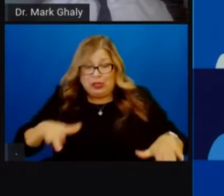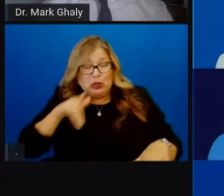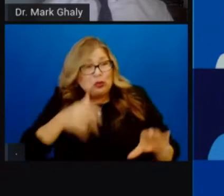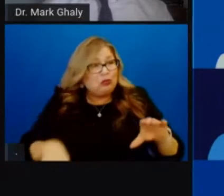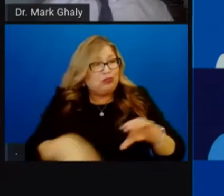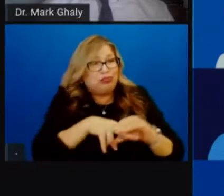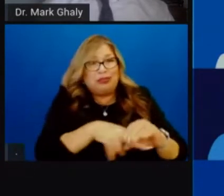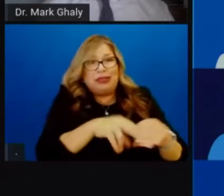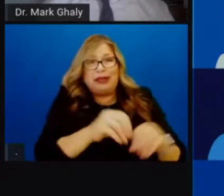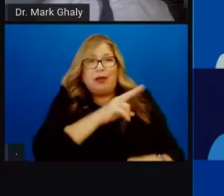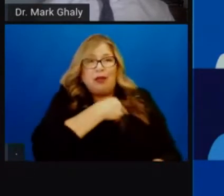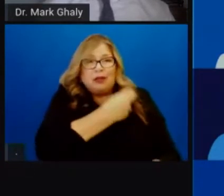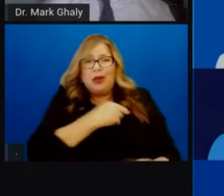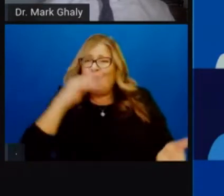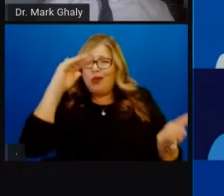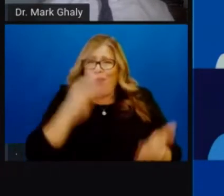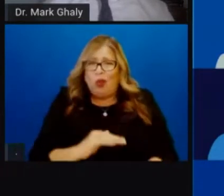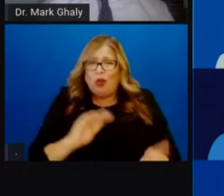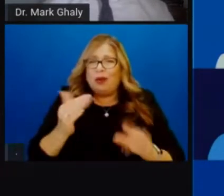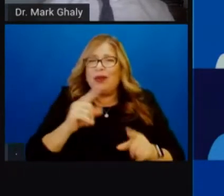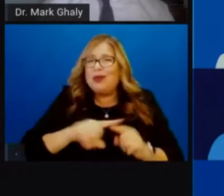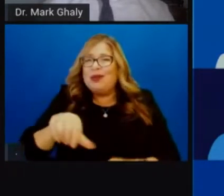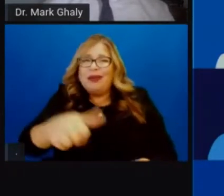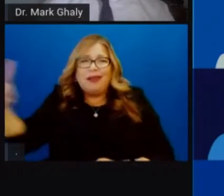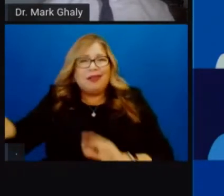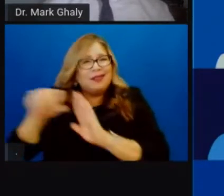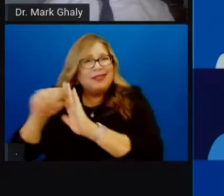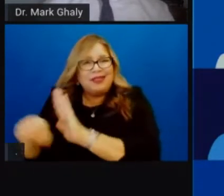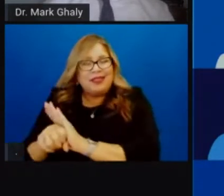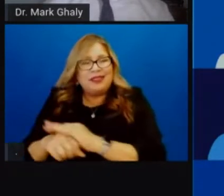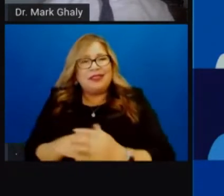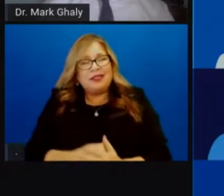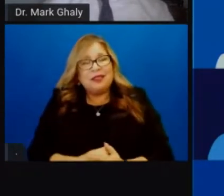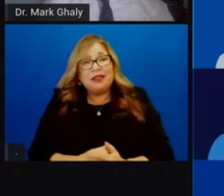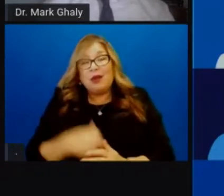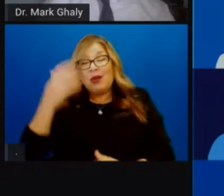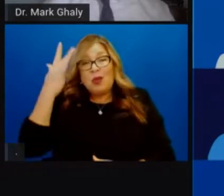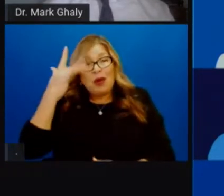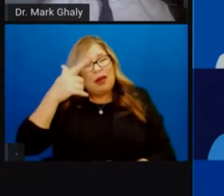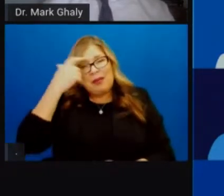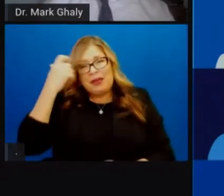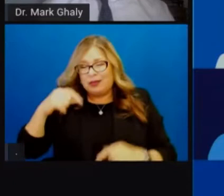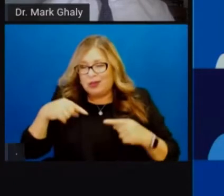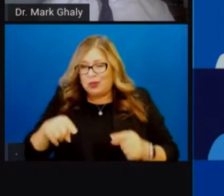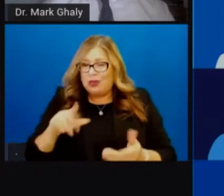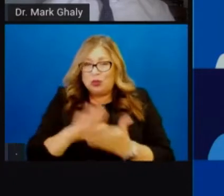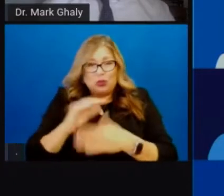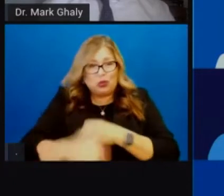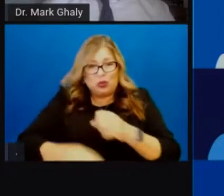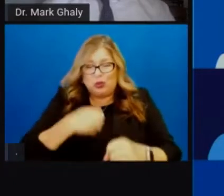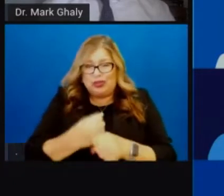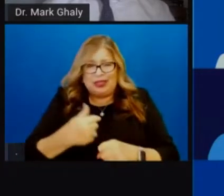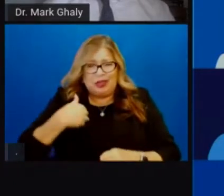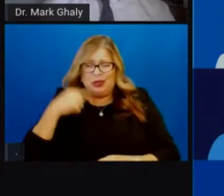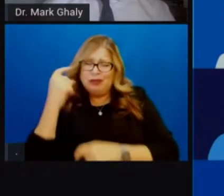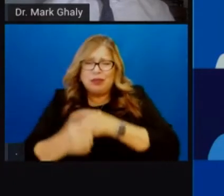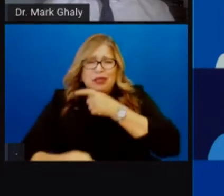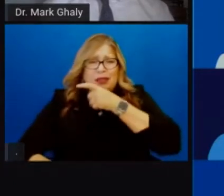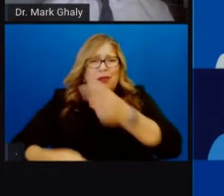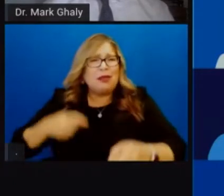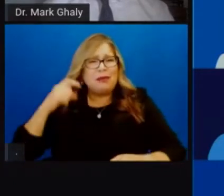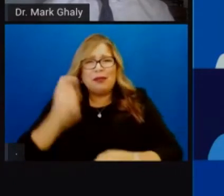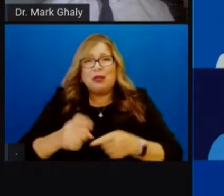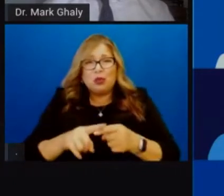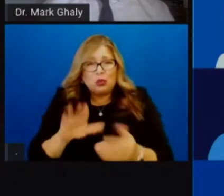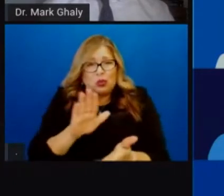part about the important mitigation tools that we've equipped schools with throughout this school year. We built and put a lot of energy